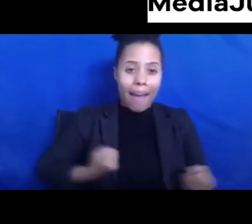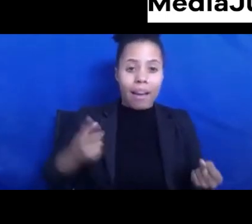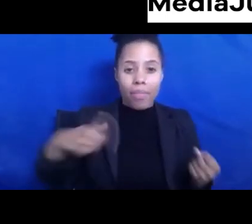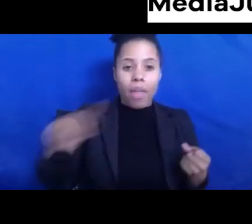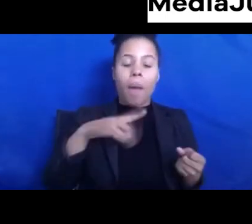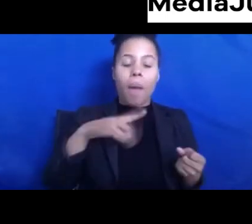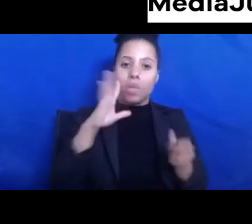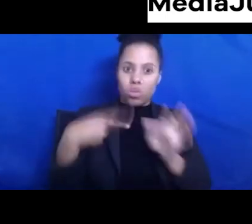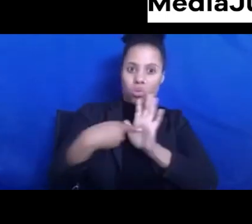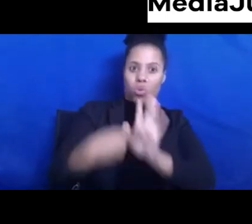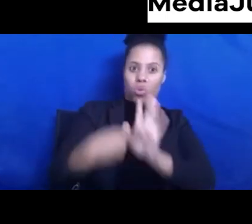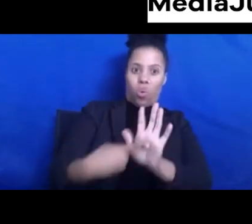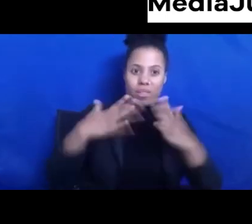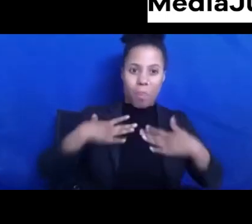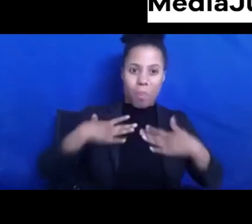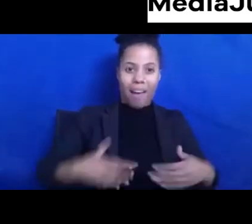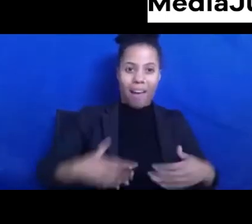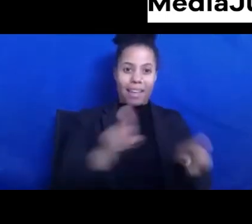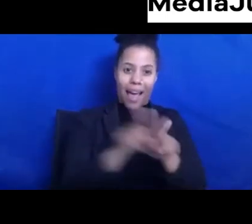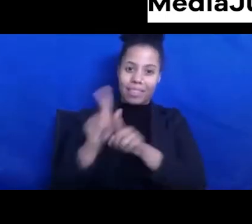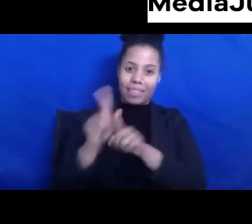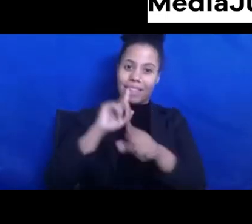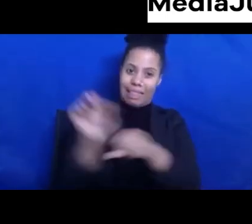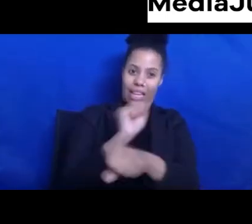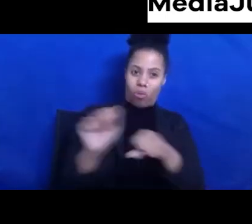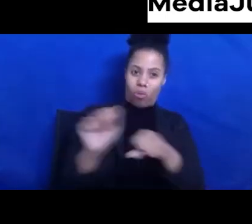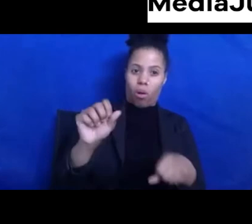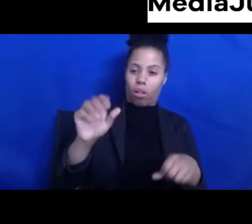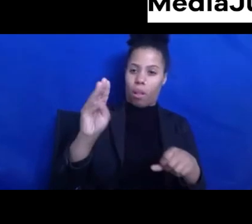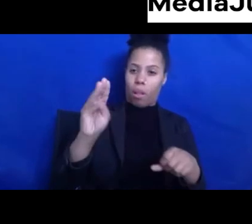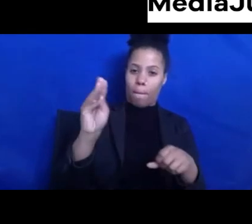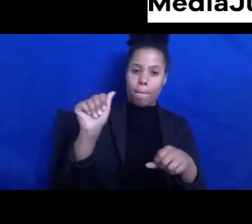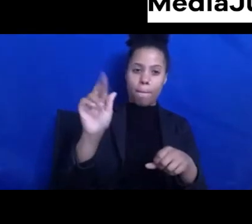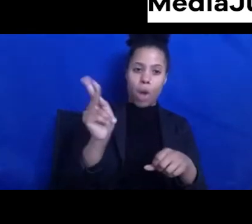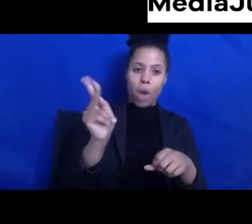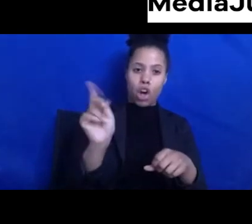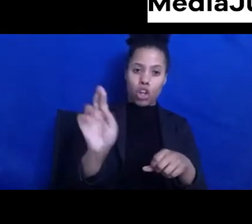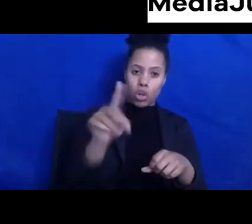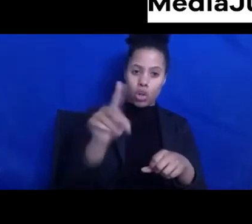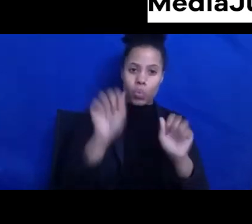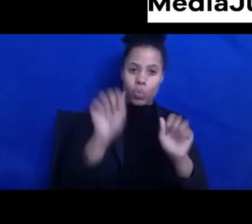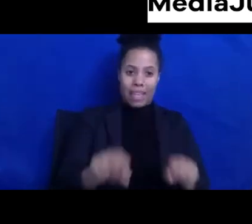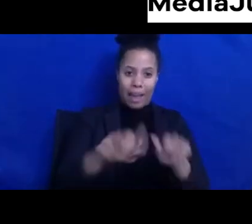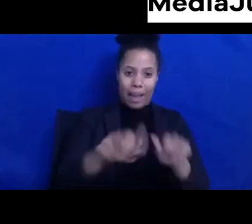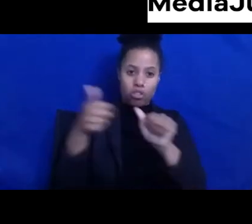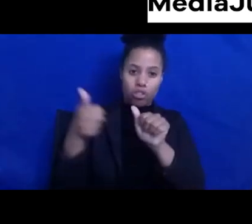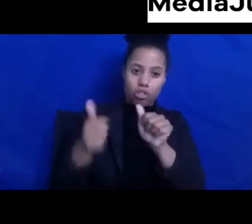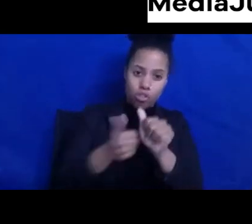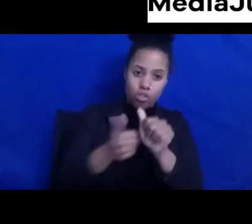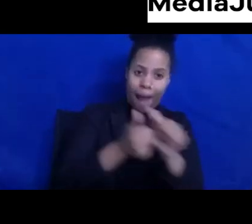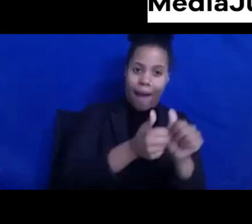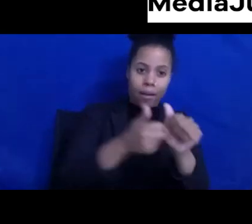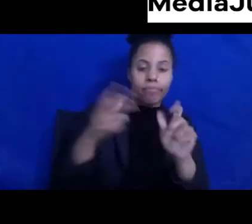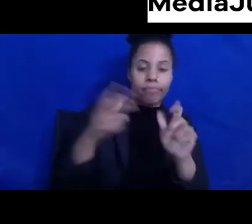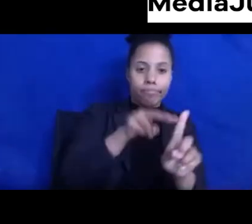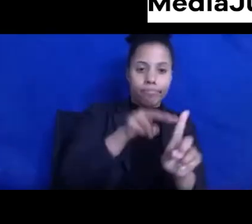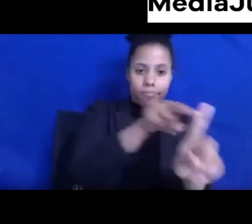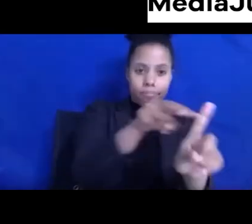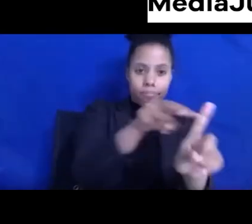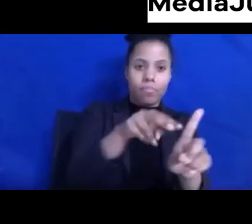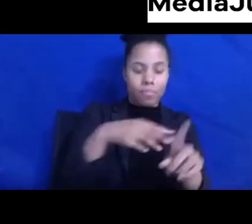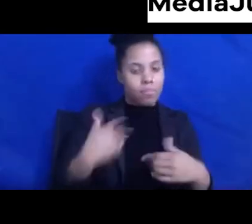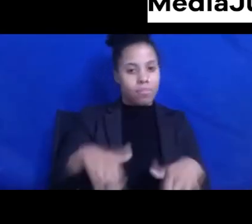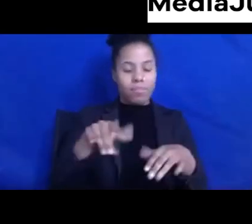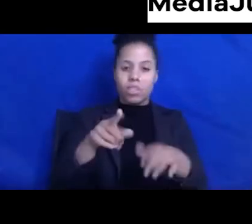literal marker that you can track and surveil. And she argues that this is the earliest form of what